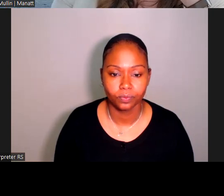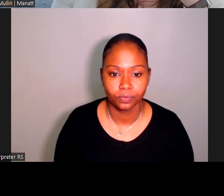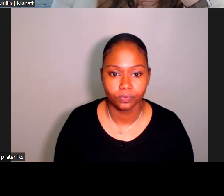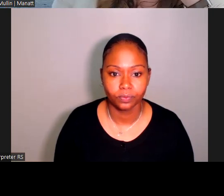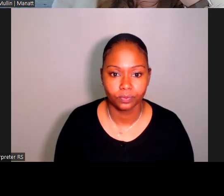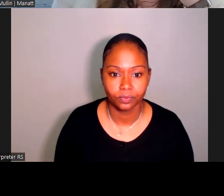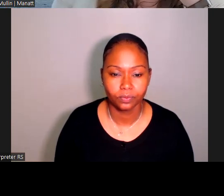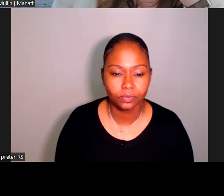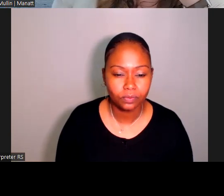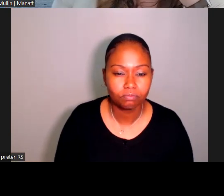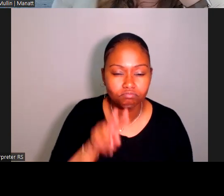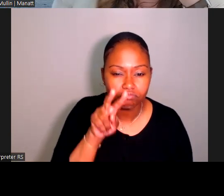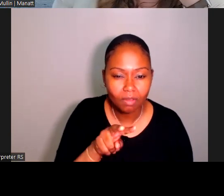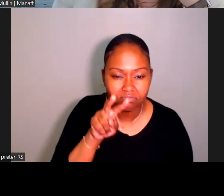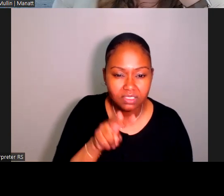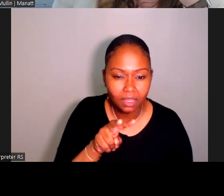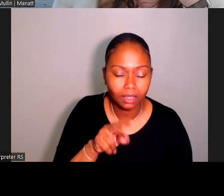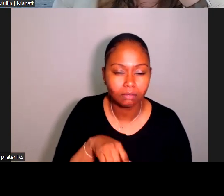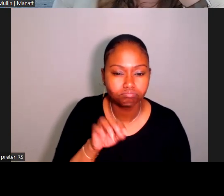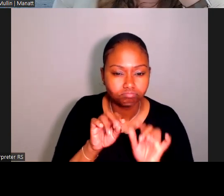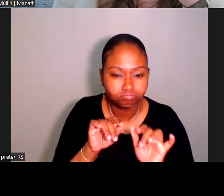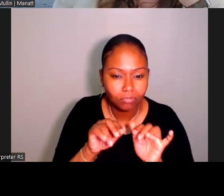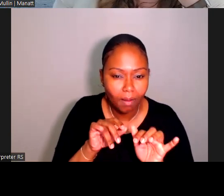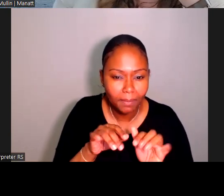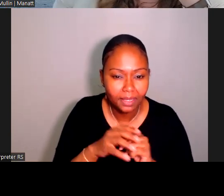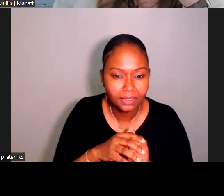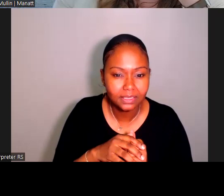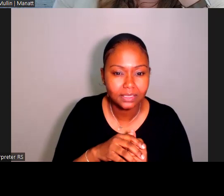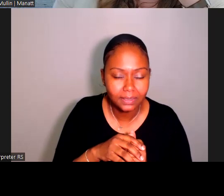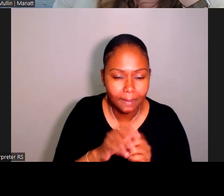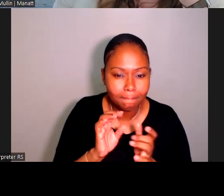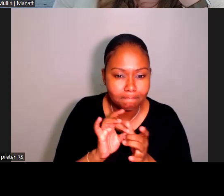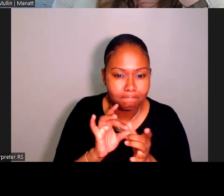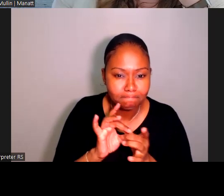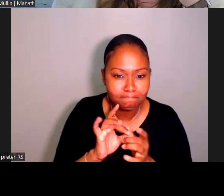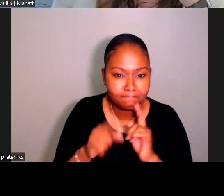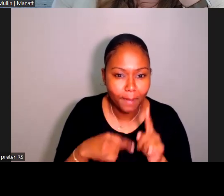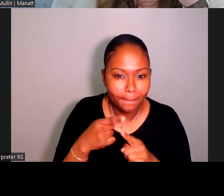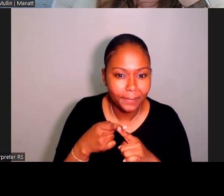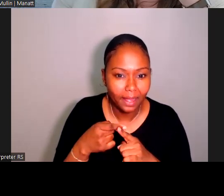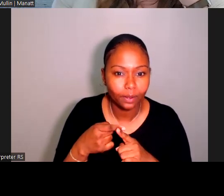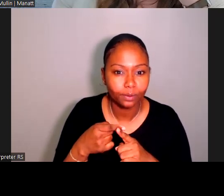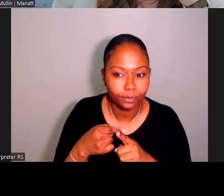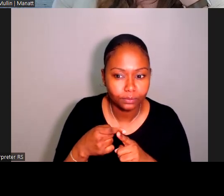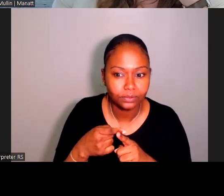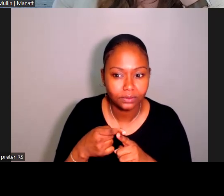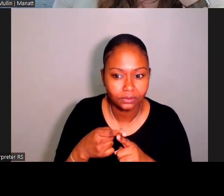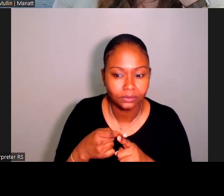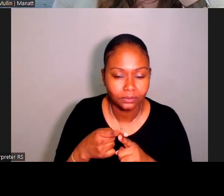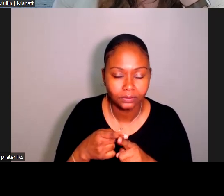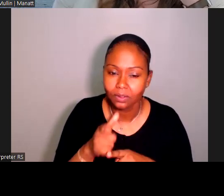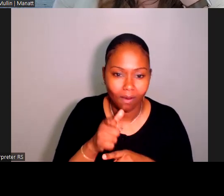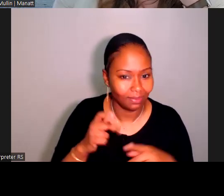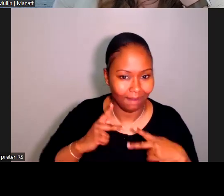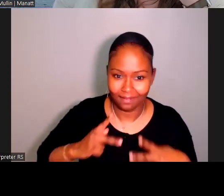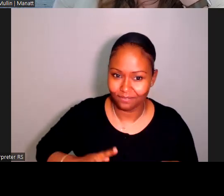And I'm seeing some notes in the chat about noting it's not just a physical health